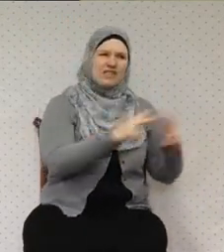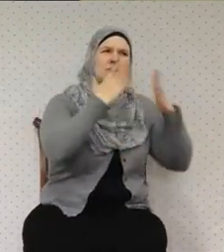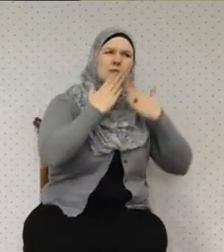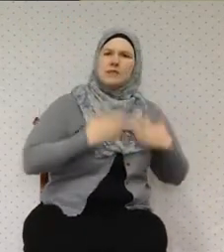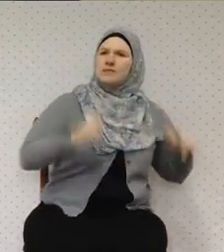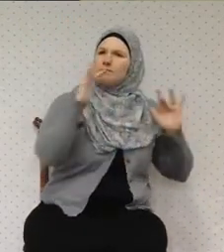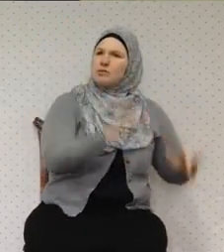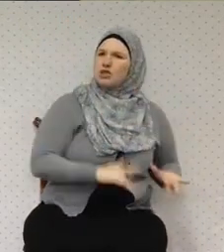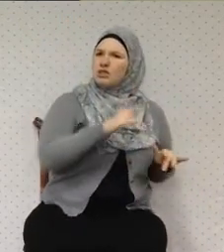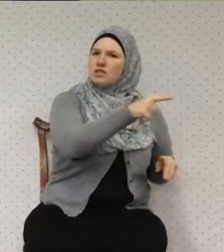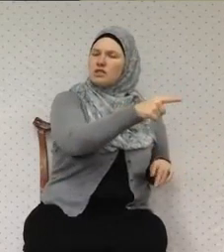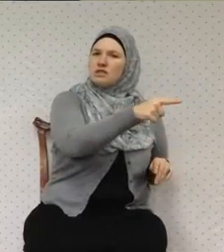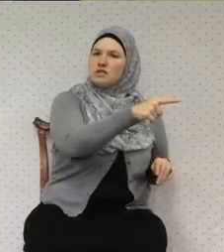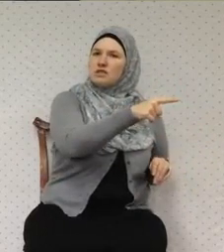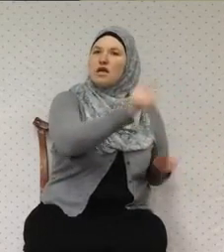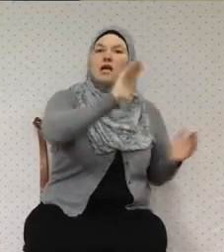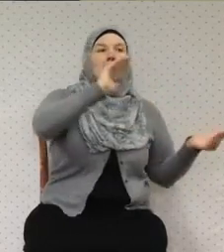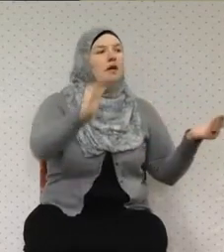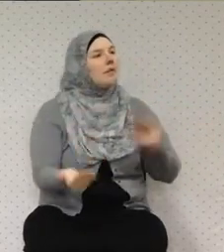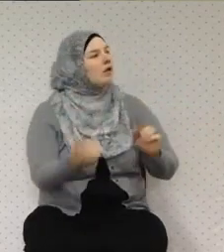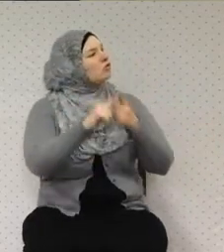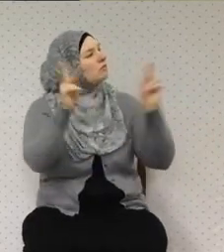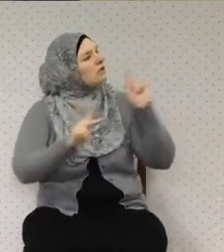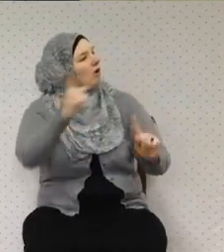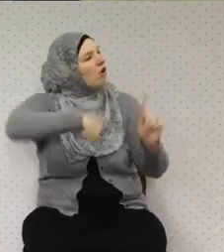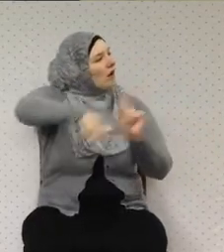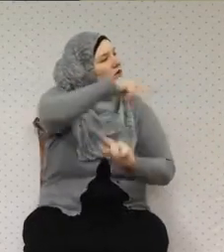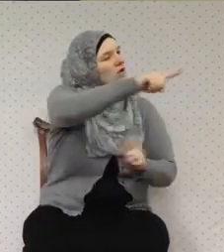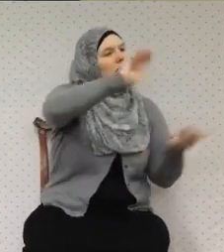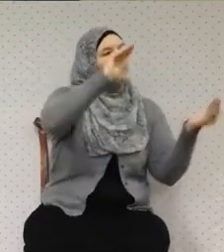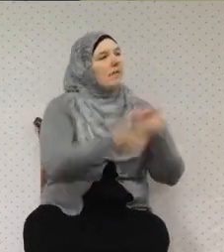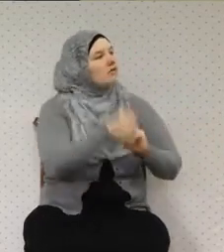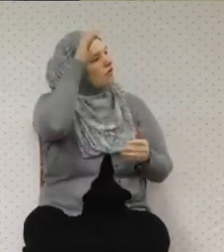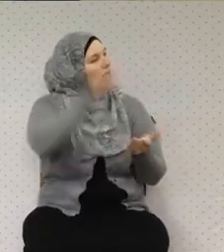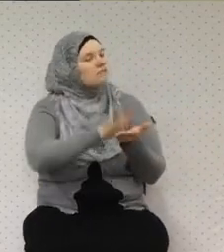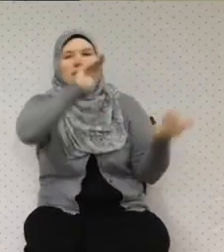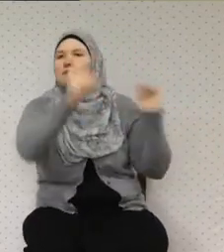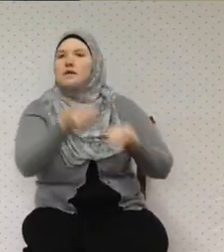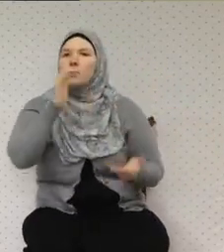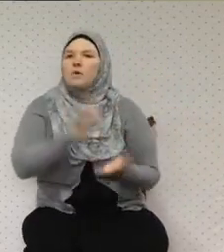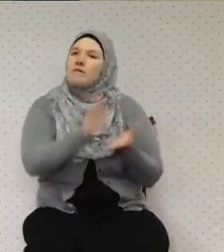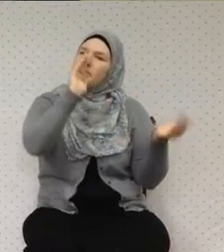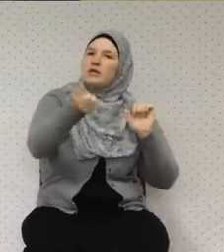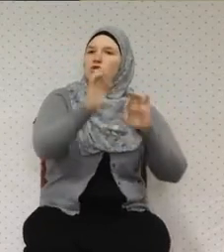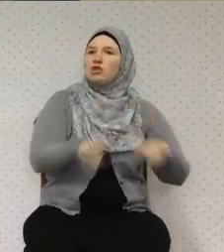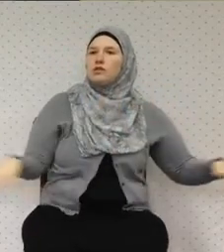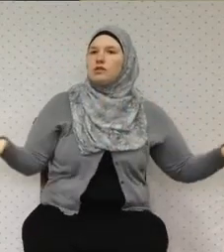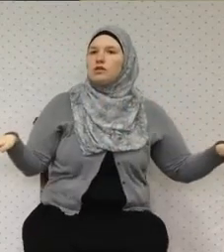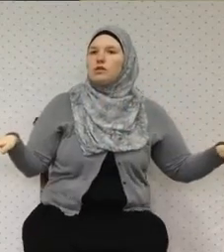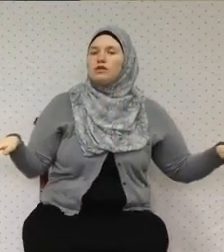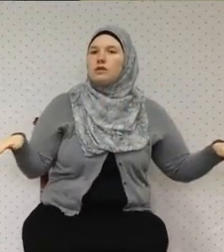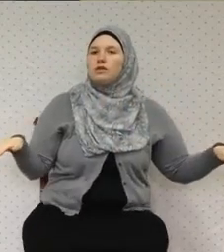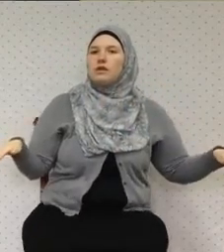you compared to your neighbors, compared to your wife or your husband, compared to your children,